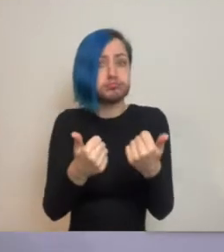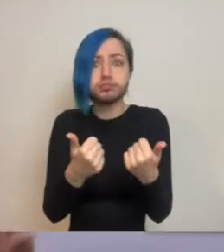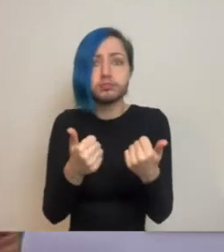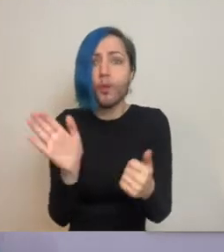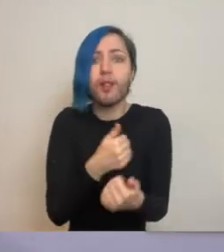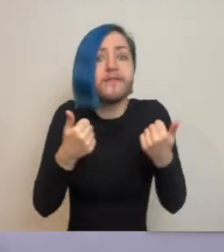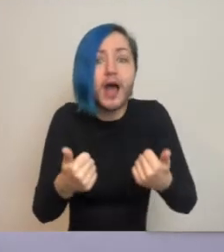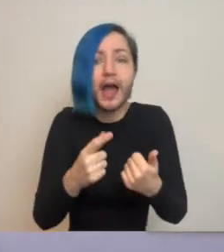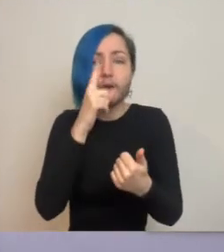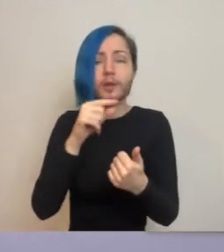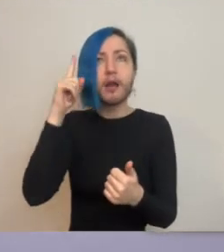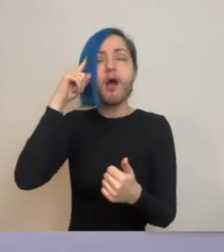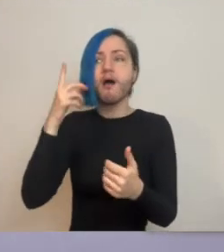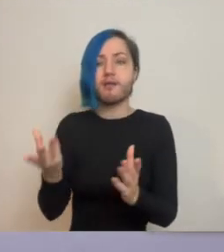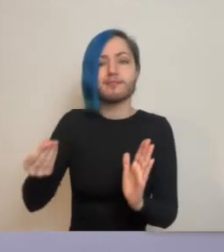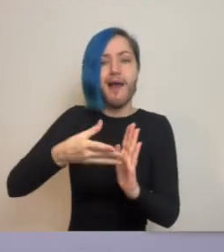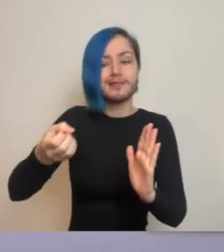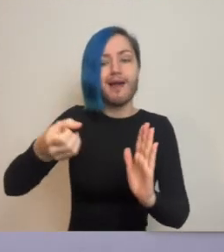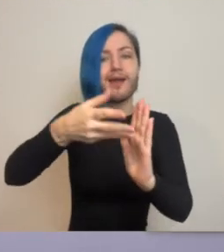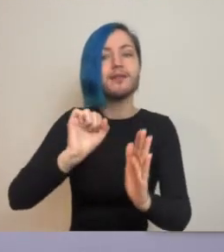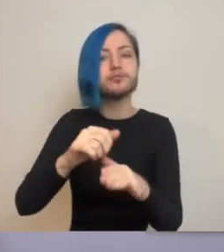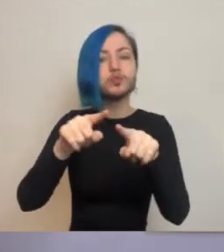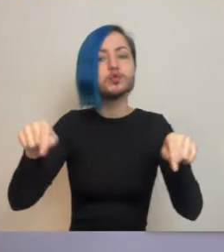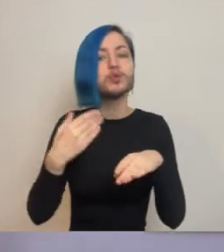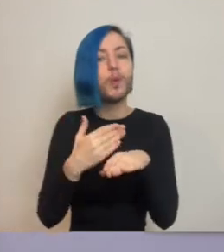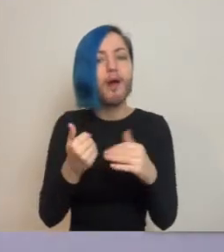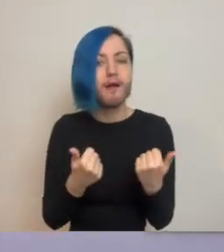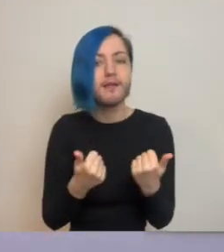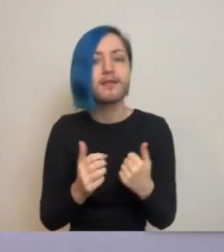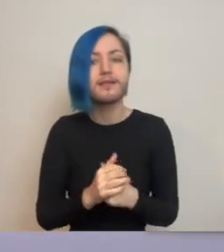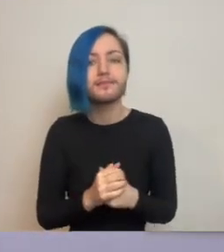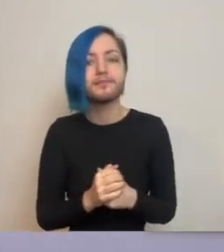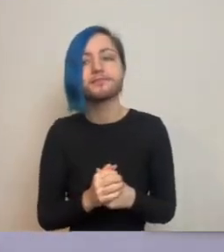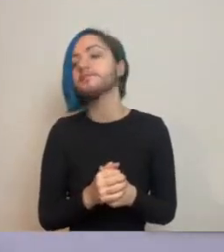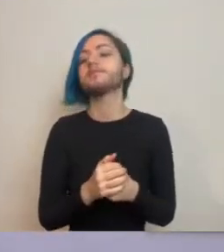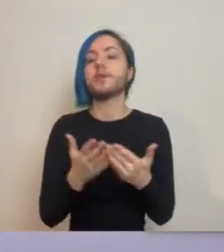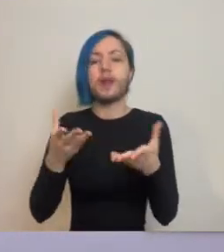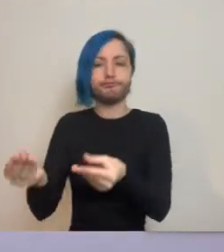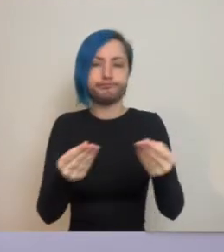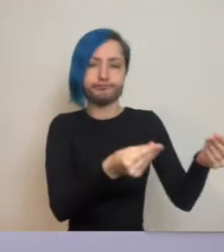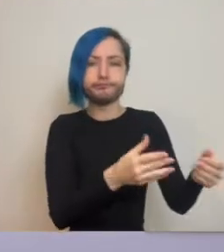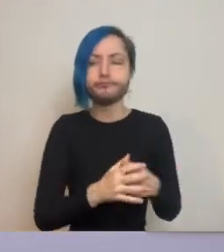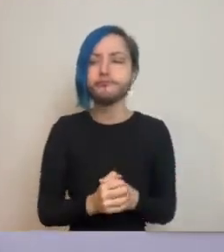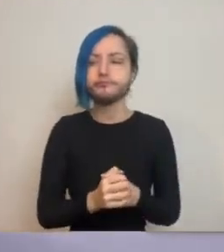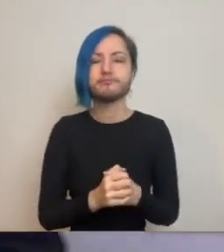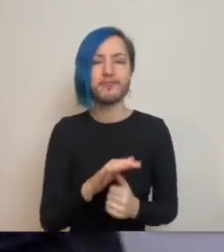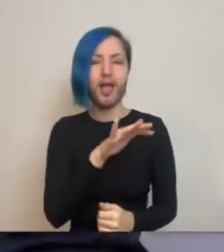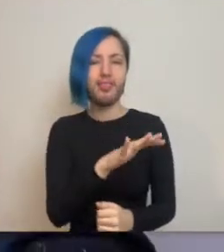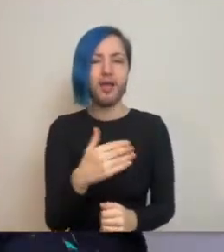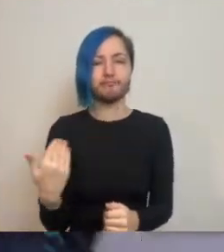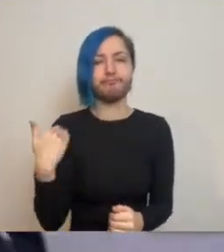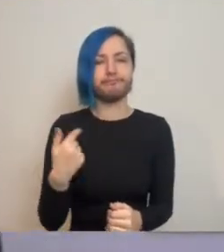valid things to draw on when you're making work in the studio. So I'm going to start today. I'm just going to put these aside. They're there just to remind